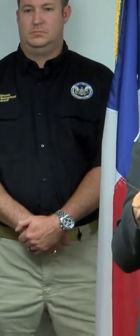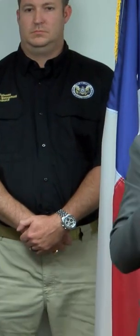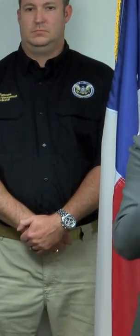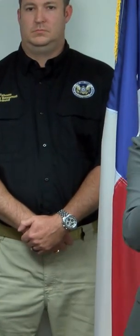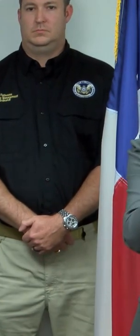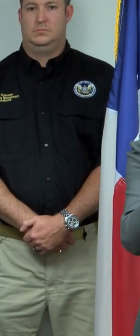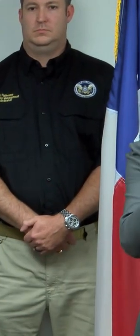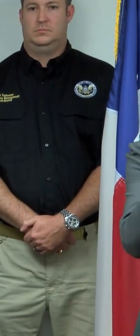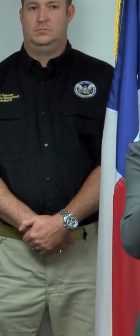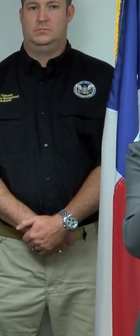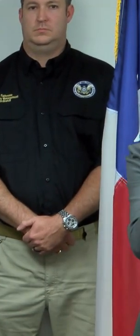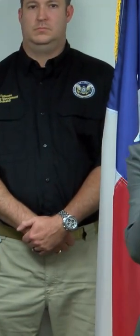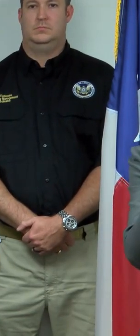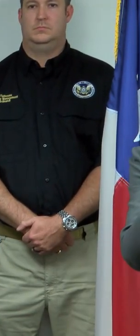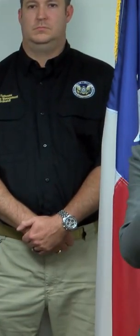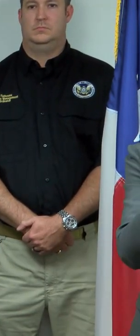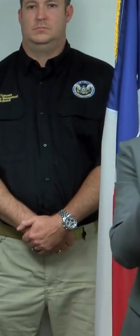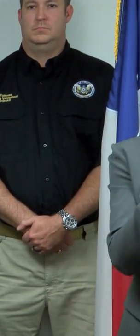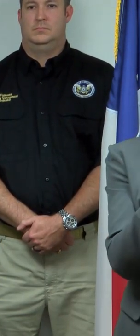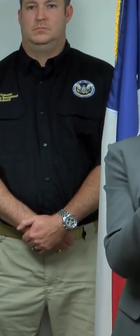Vogler, V-O-G-L-E-R.